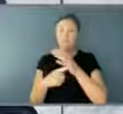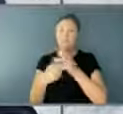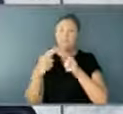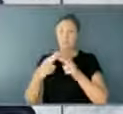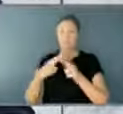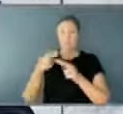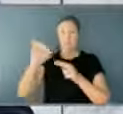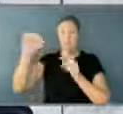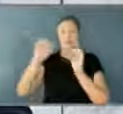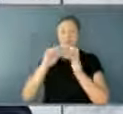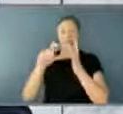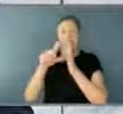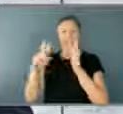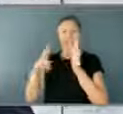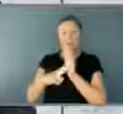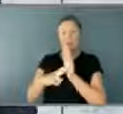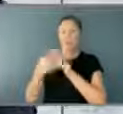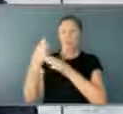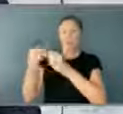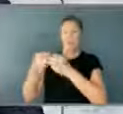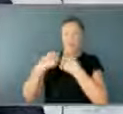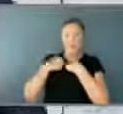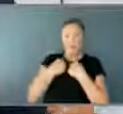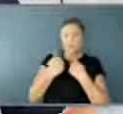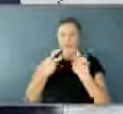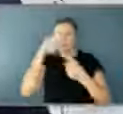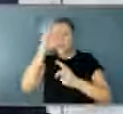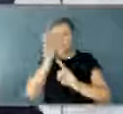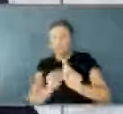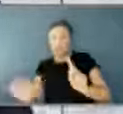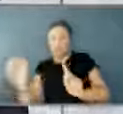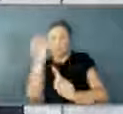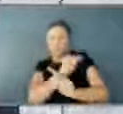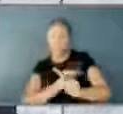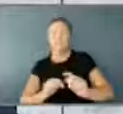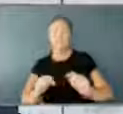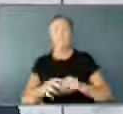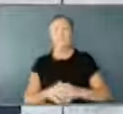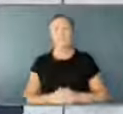it works with Australia and its partners within the region, and what we refer to now as the